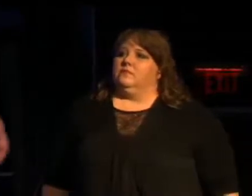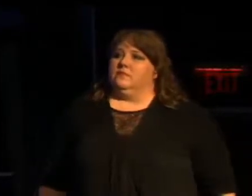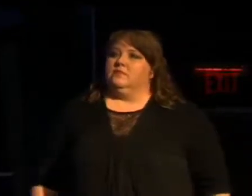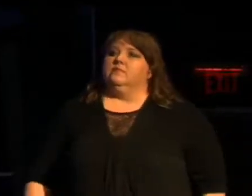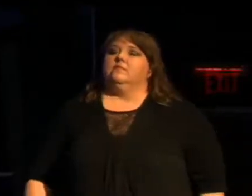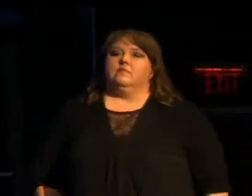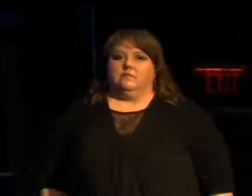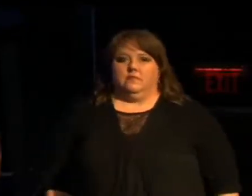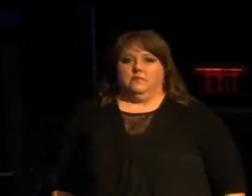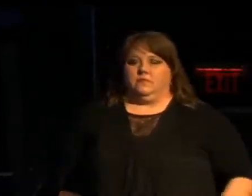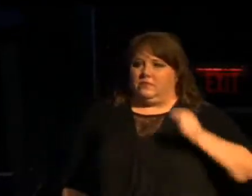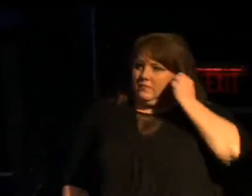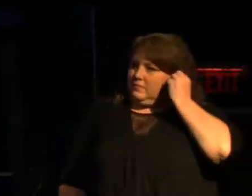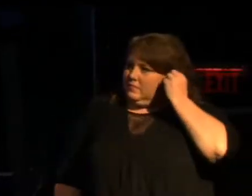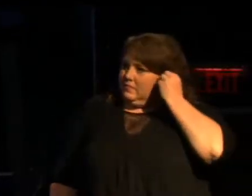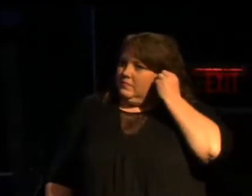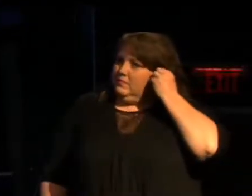Woo!